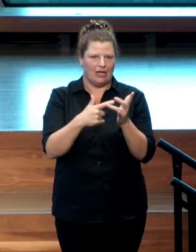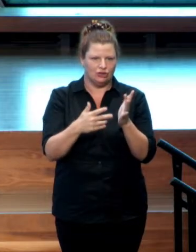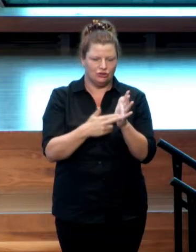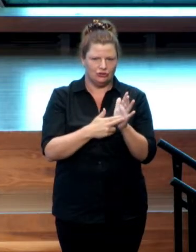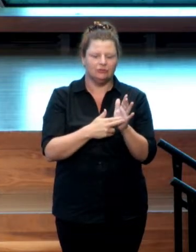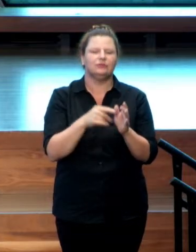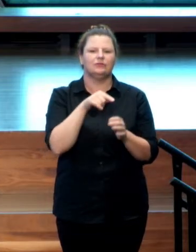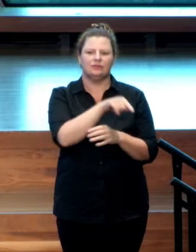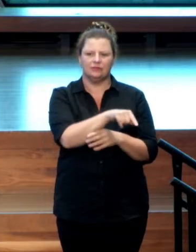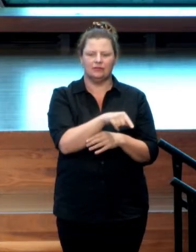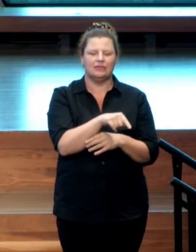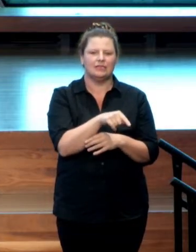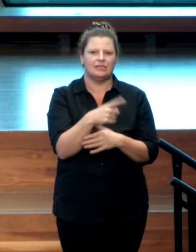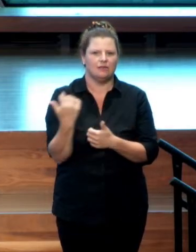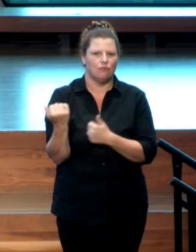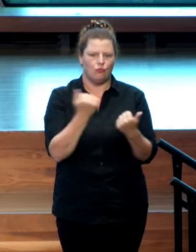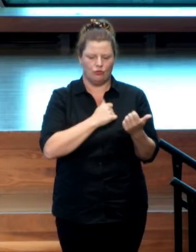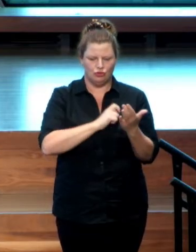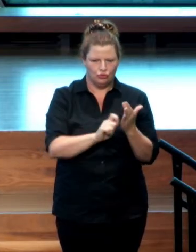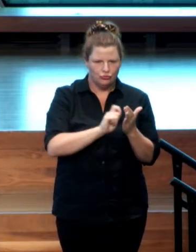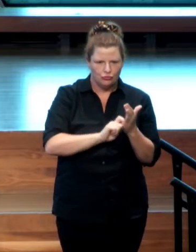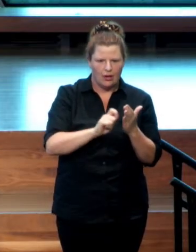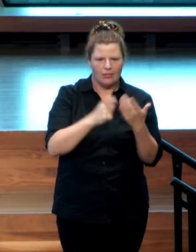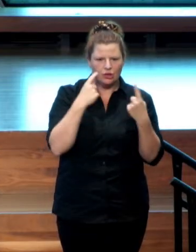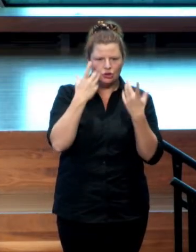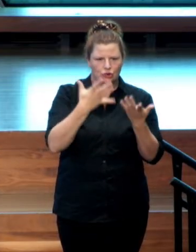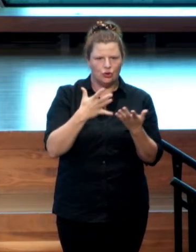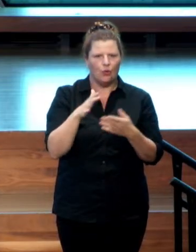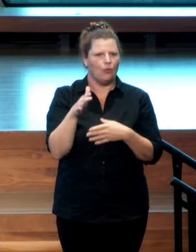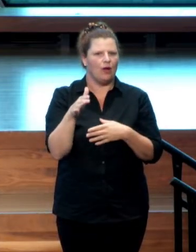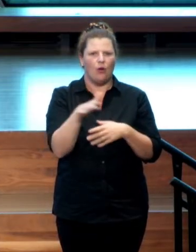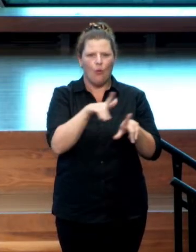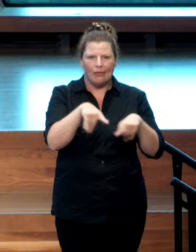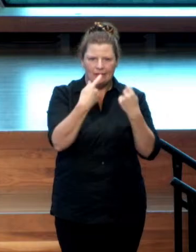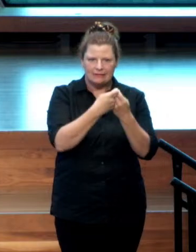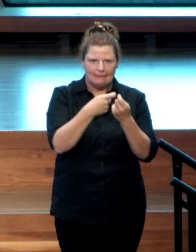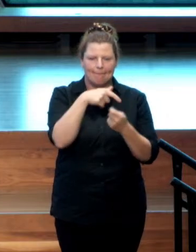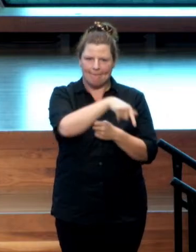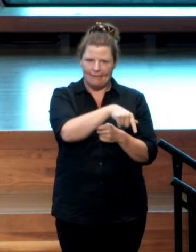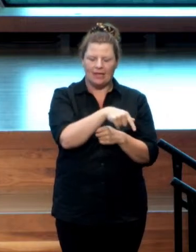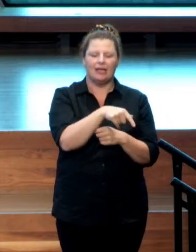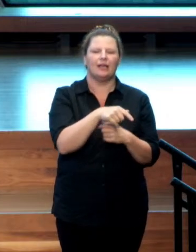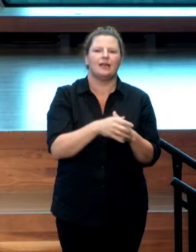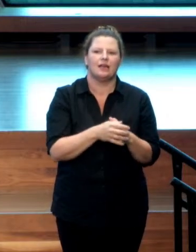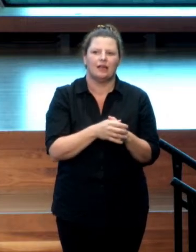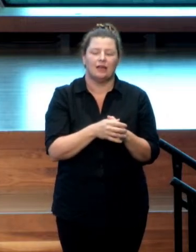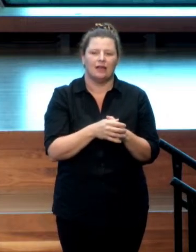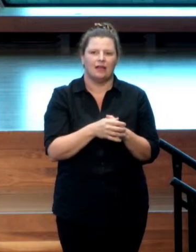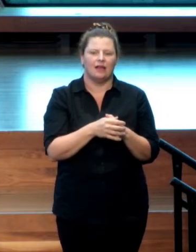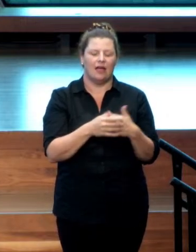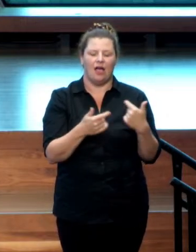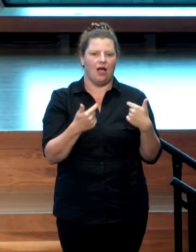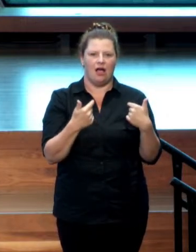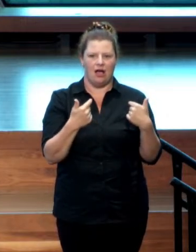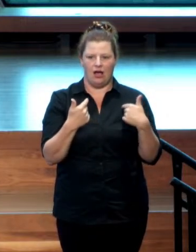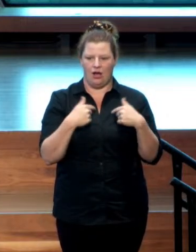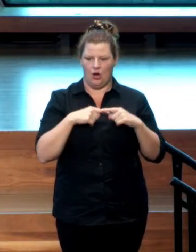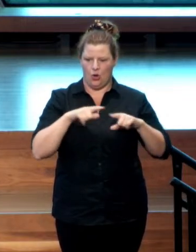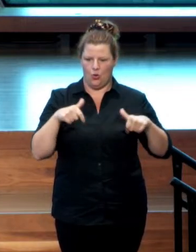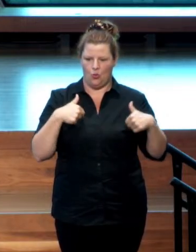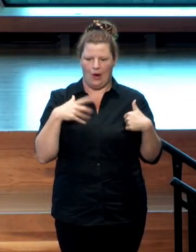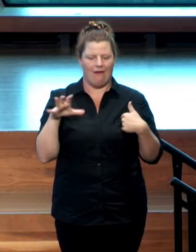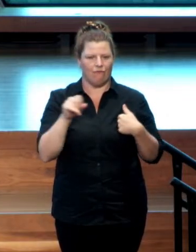Matthew Lutton and Sarah and all the team at Malthouse. And the irony isn't lost on me that we come from an